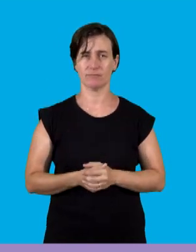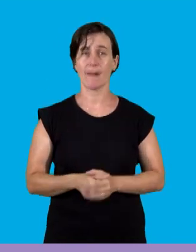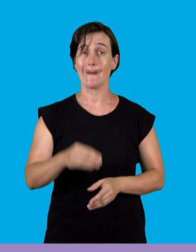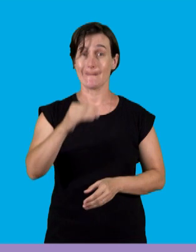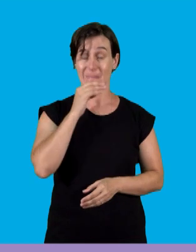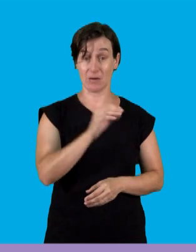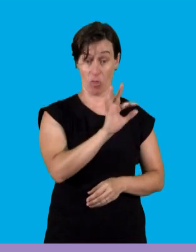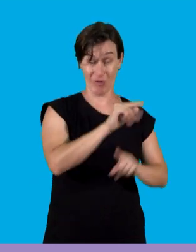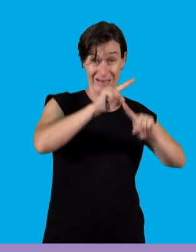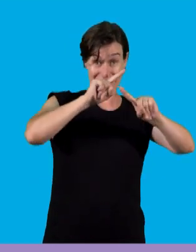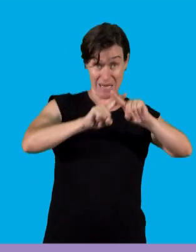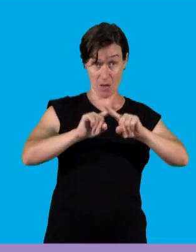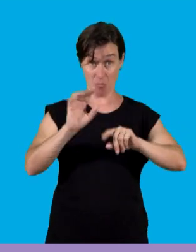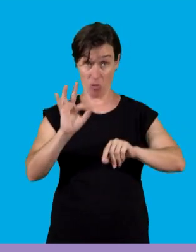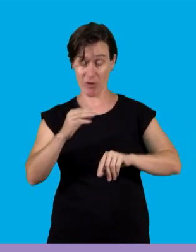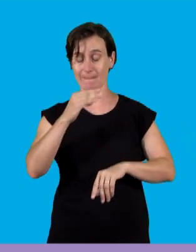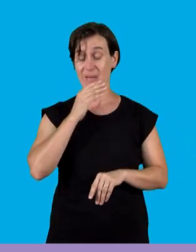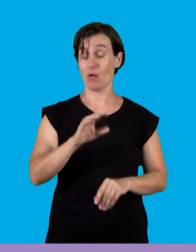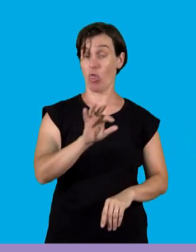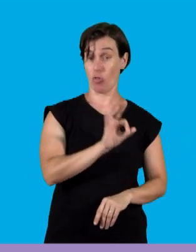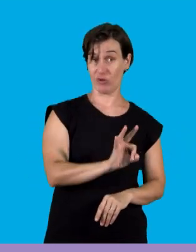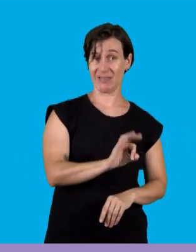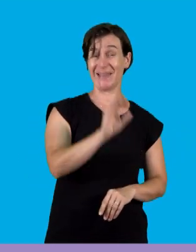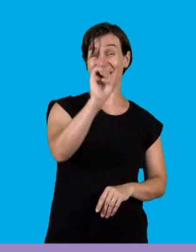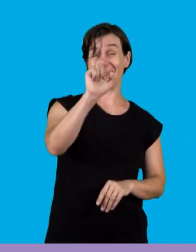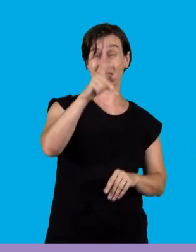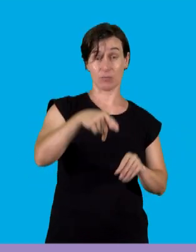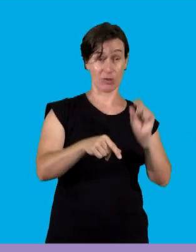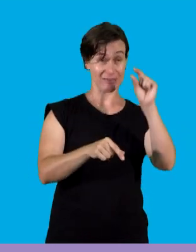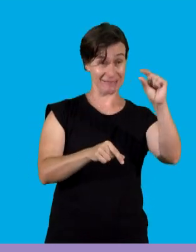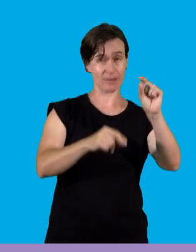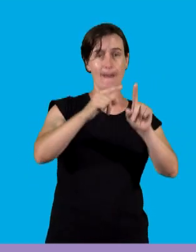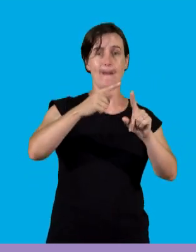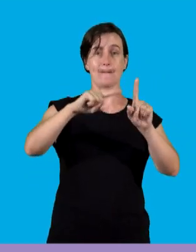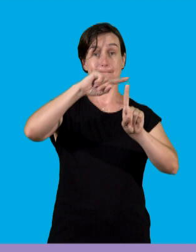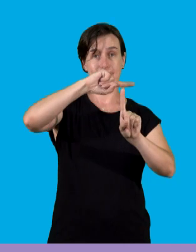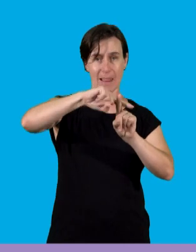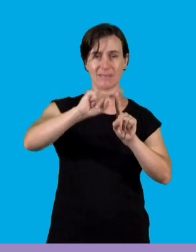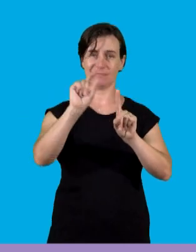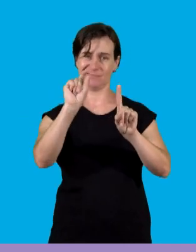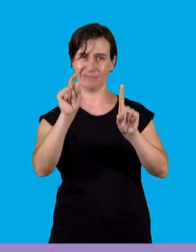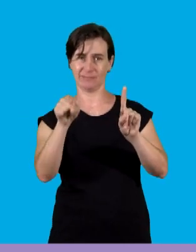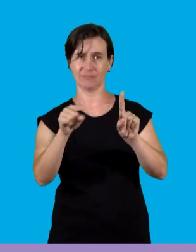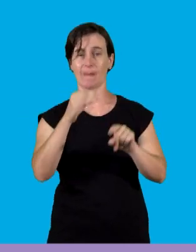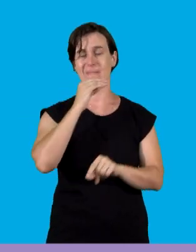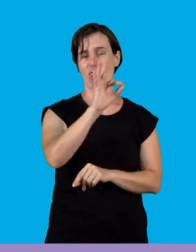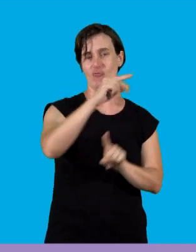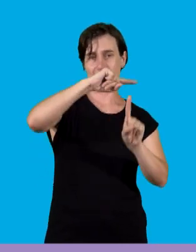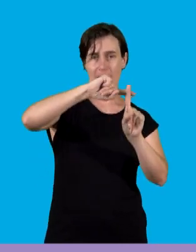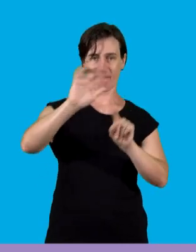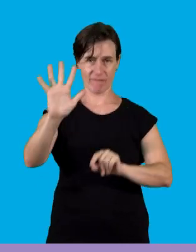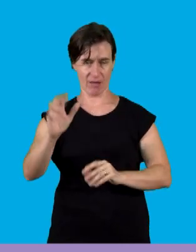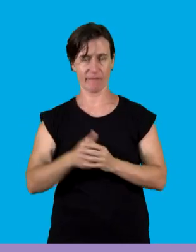can add the exponents there. So we have the base 3, and we add the exponents, which is a 3 plus a